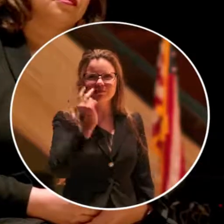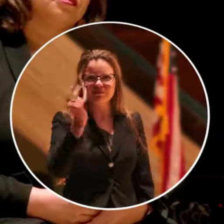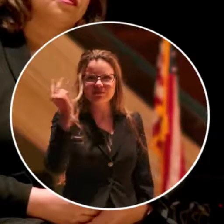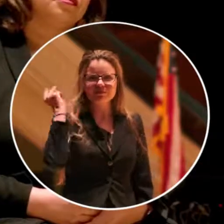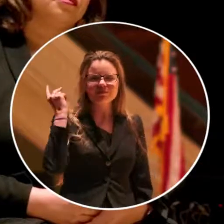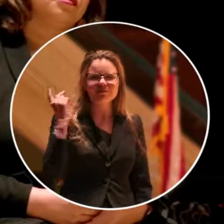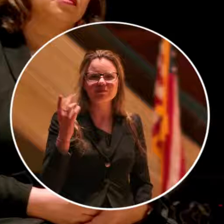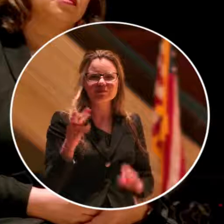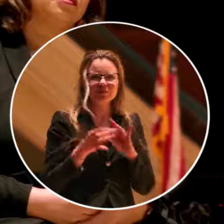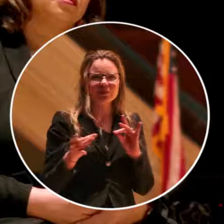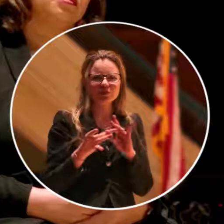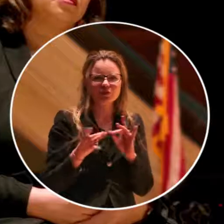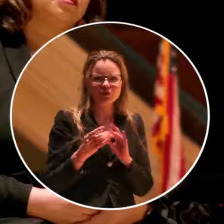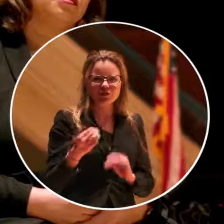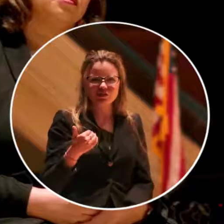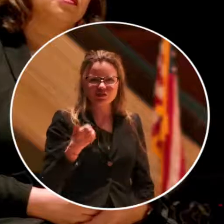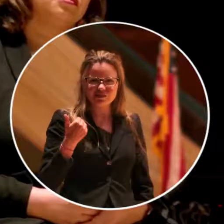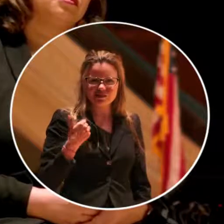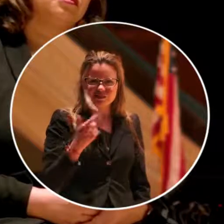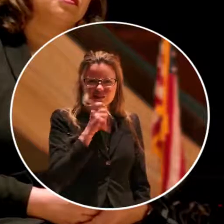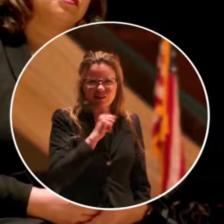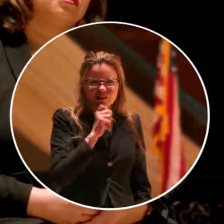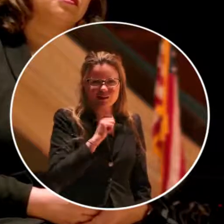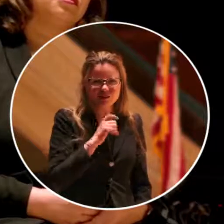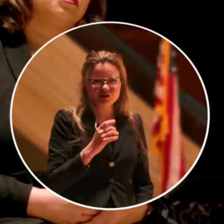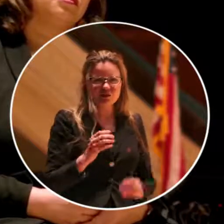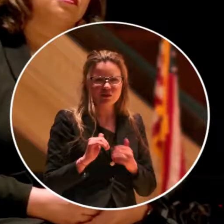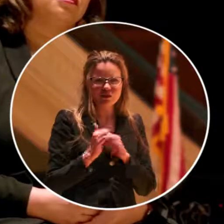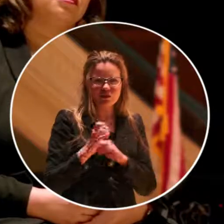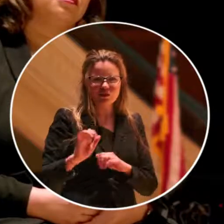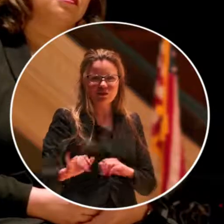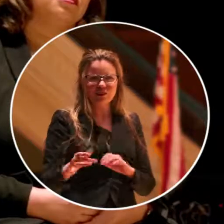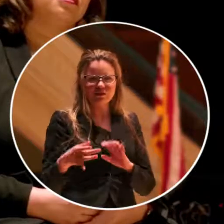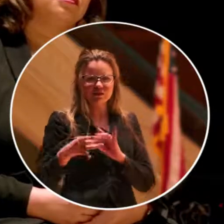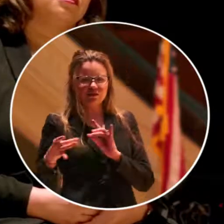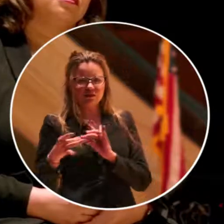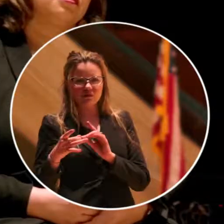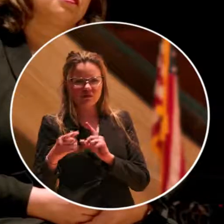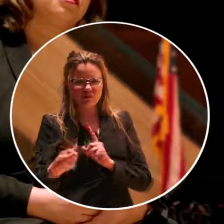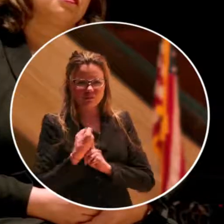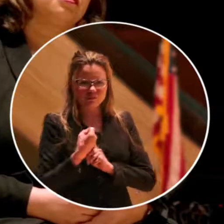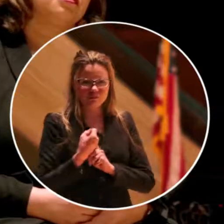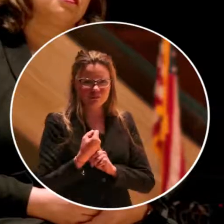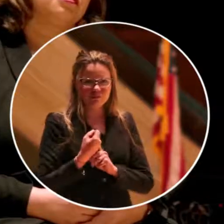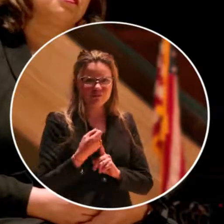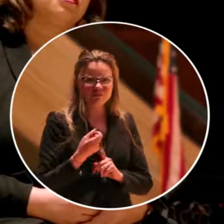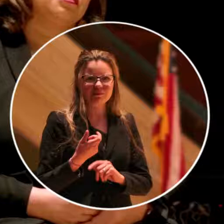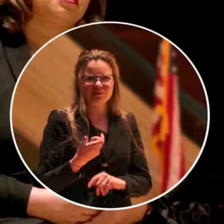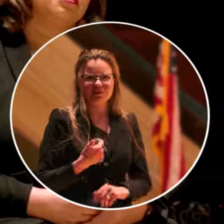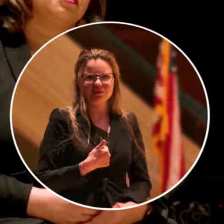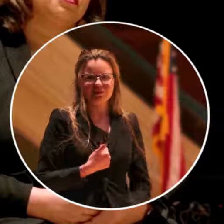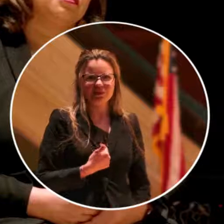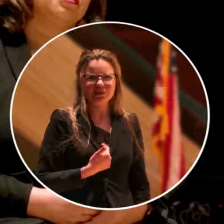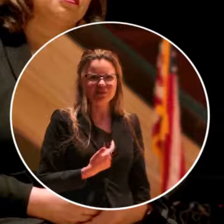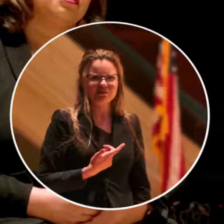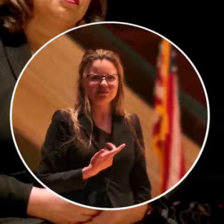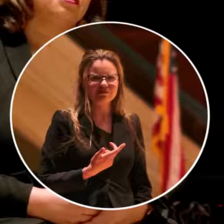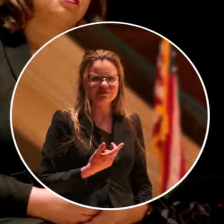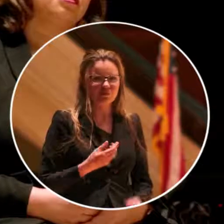to me at such a young age and how it impacted me deeper than I was ever able to